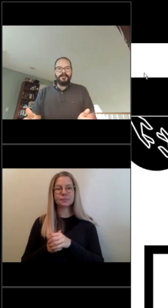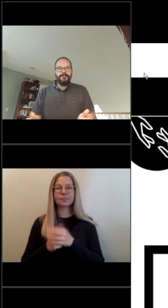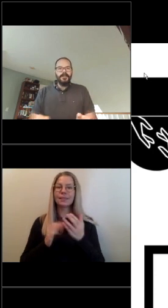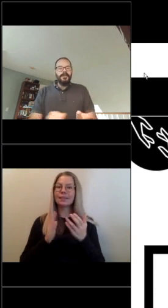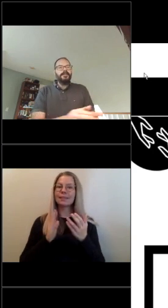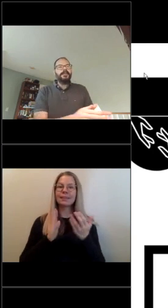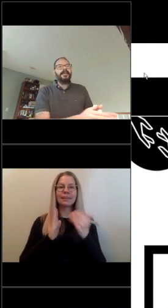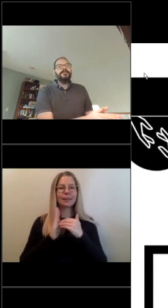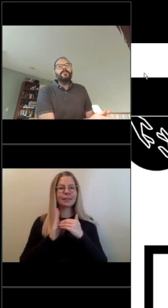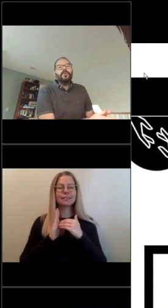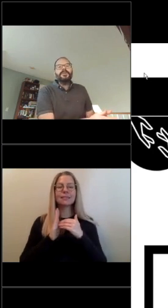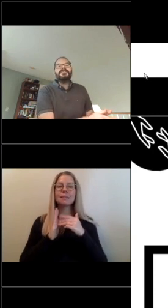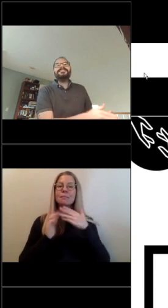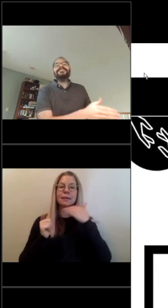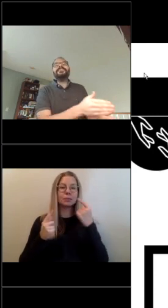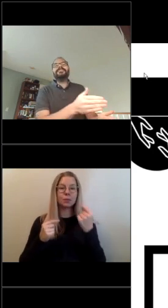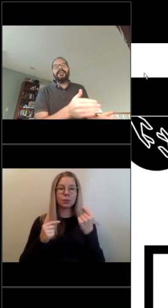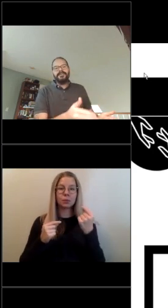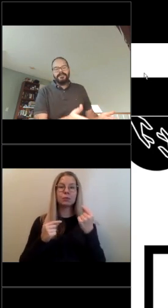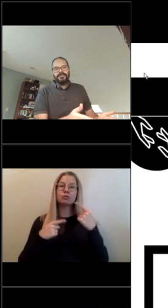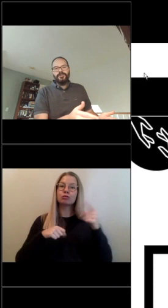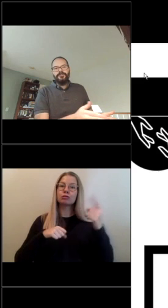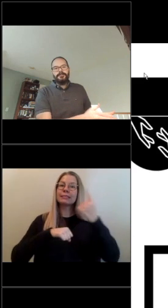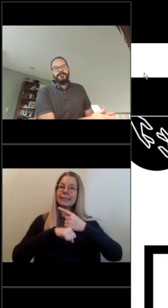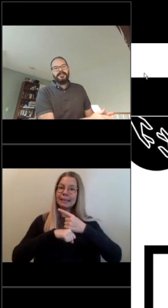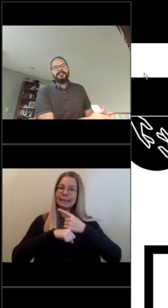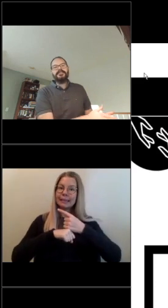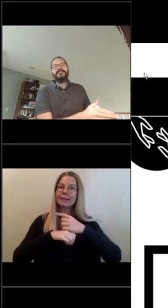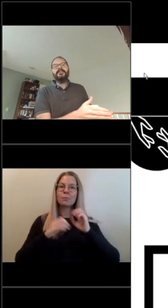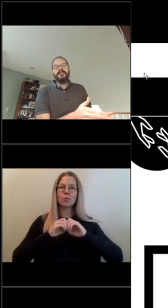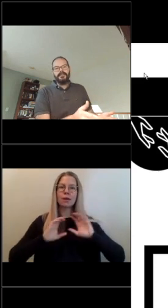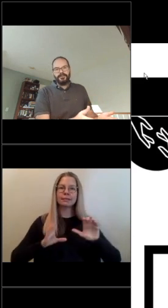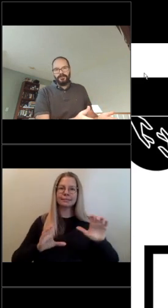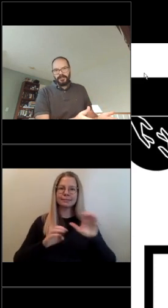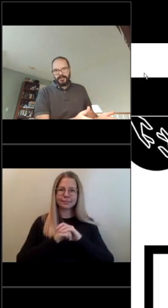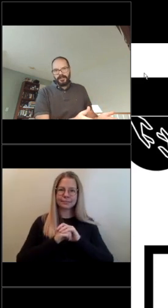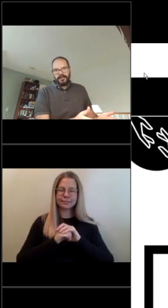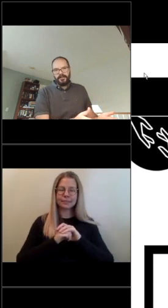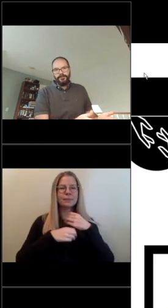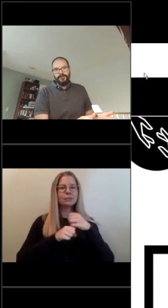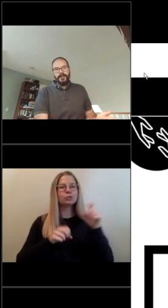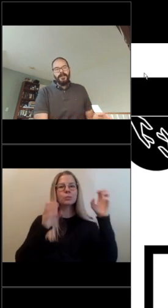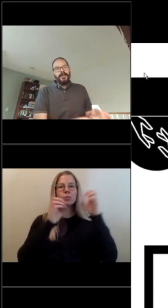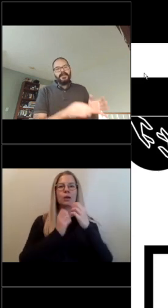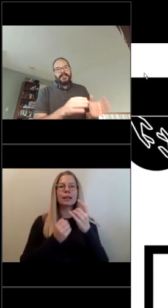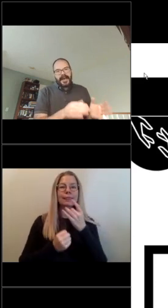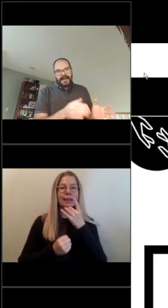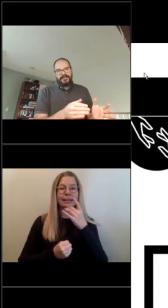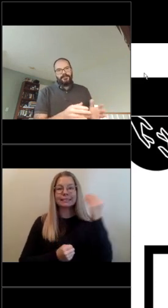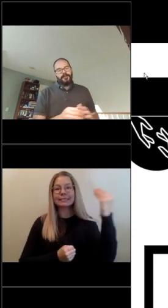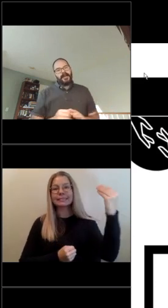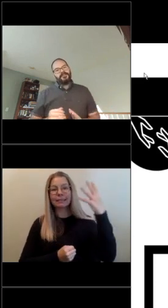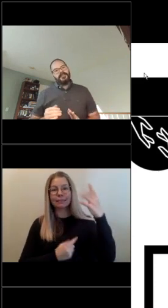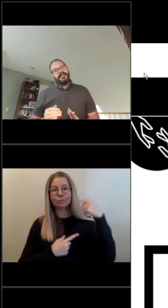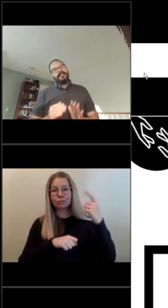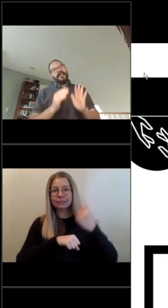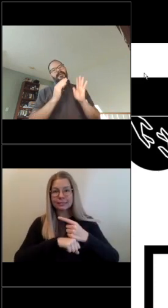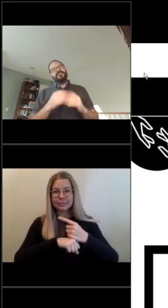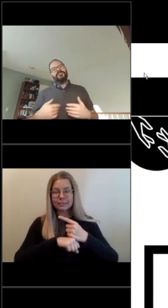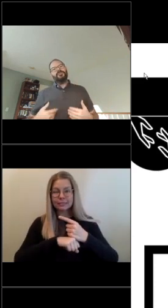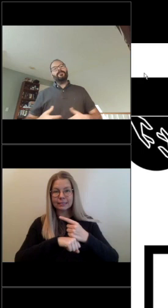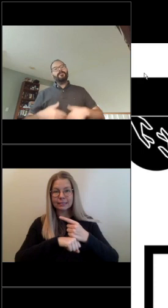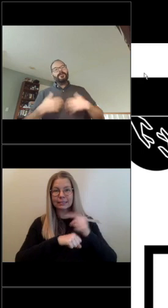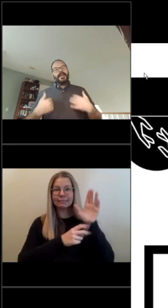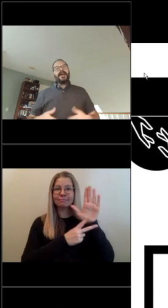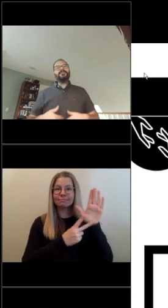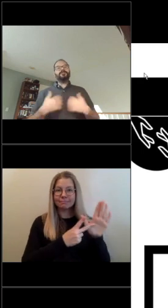the day, getting more sunlight, UV protected sunlight during the day, and that will actually